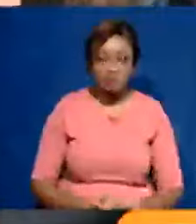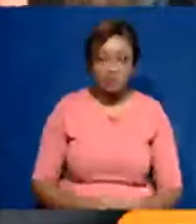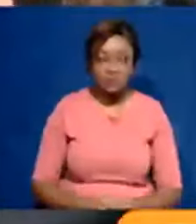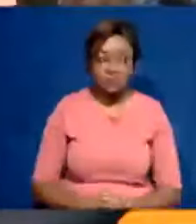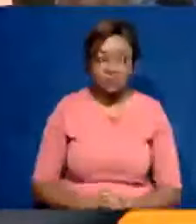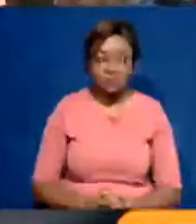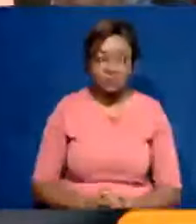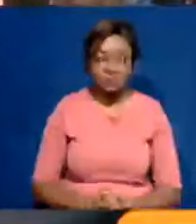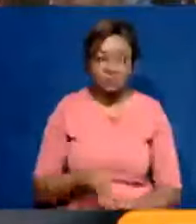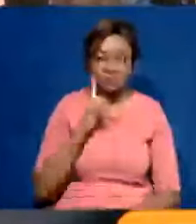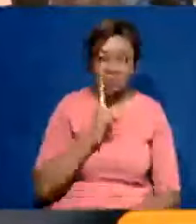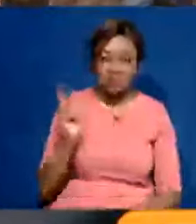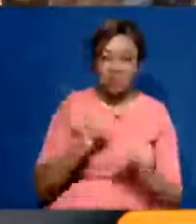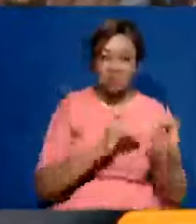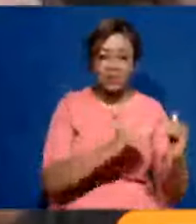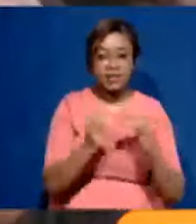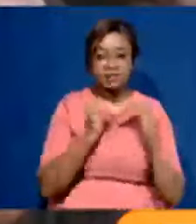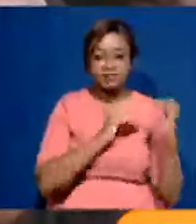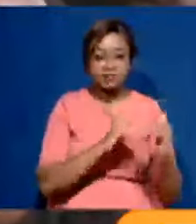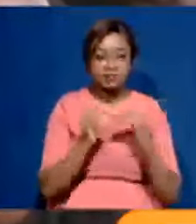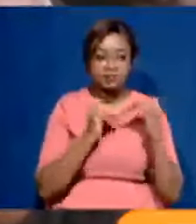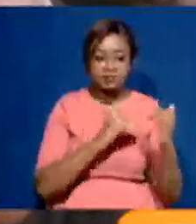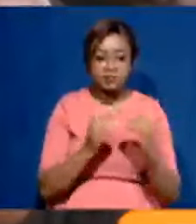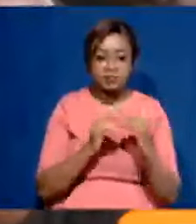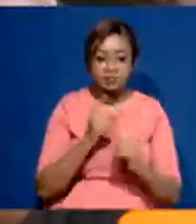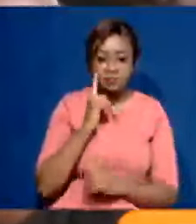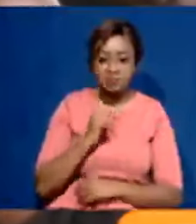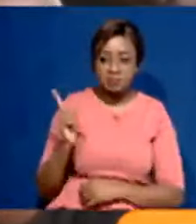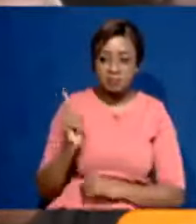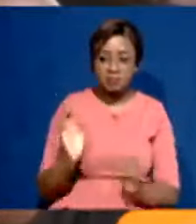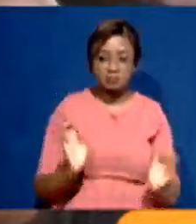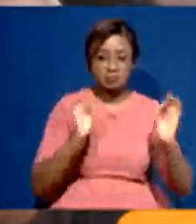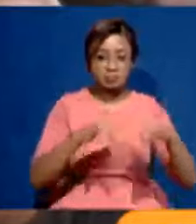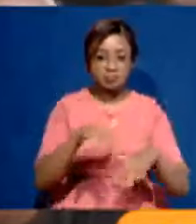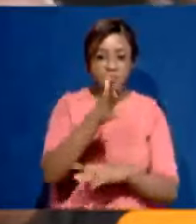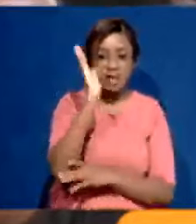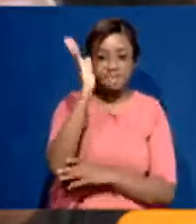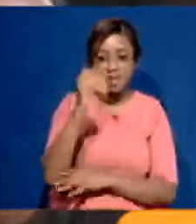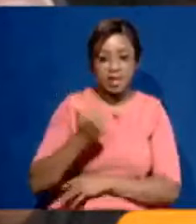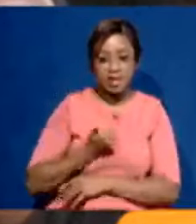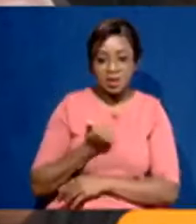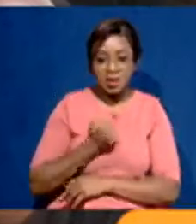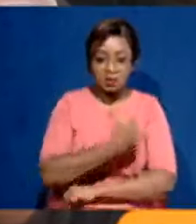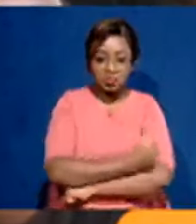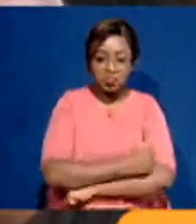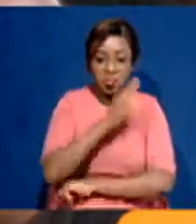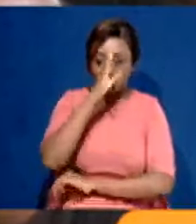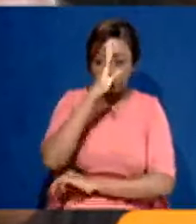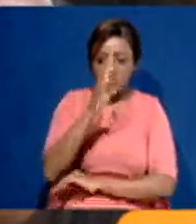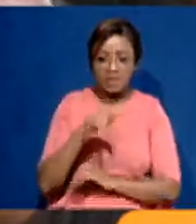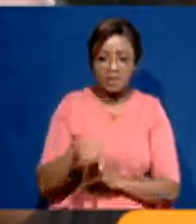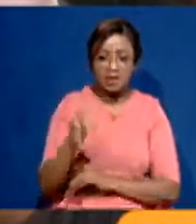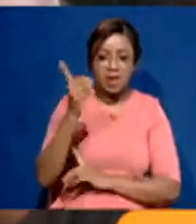The Equity Wings to Fly scholars from across the country converged at Pangani Girls High School in Nairobi on Sunday for